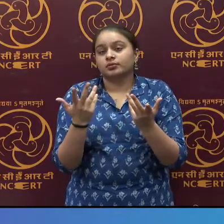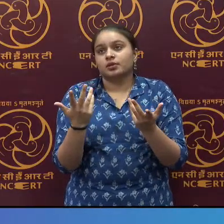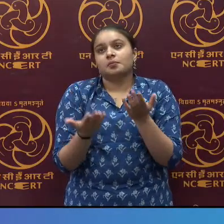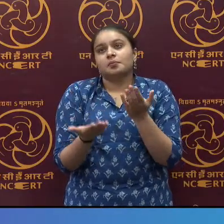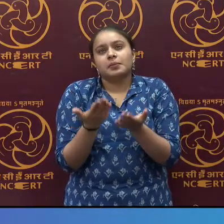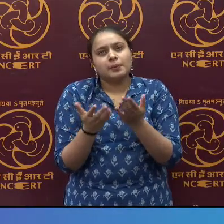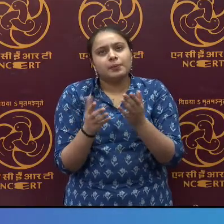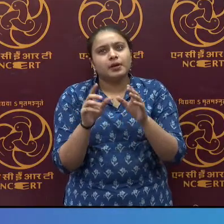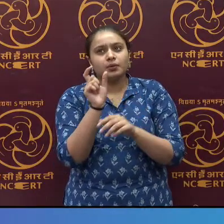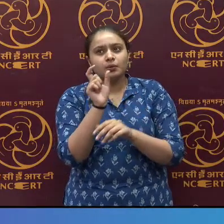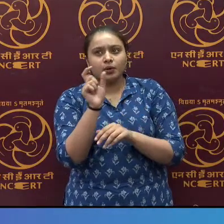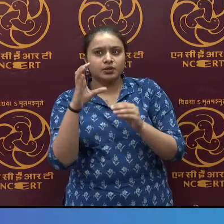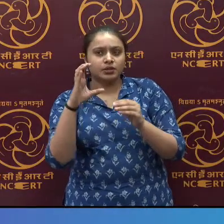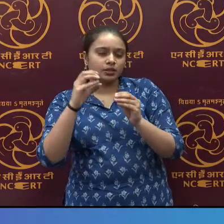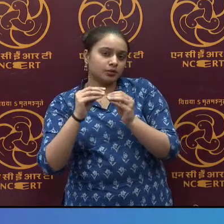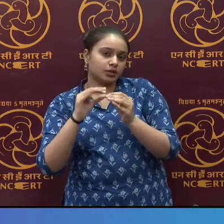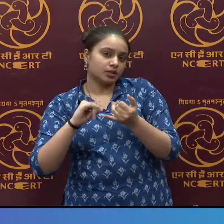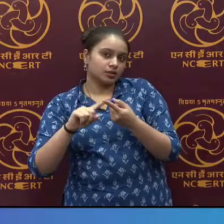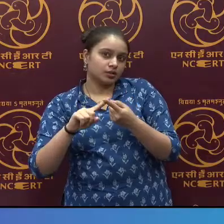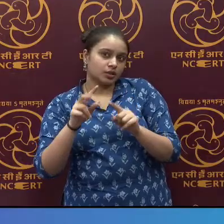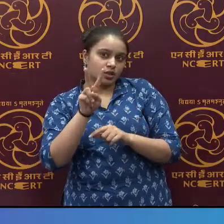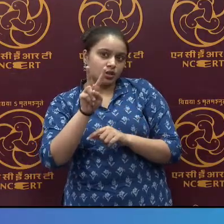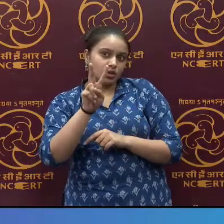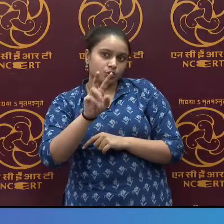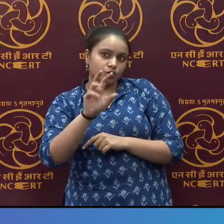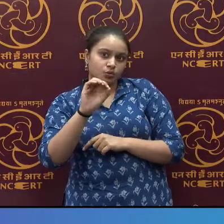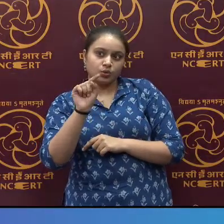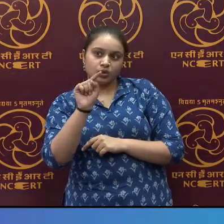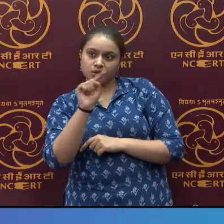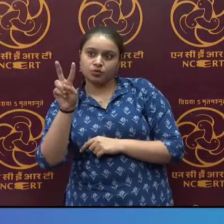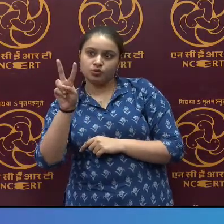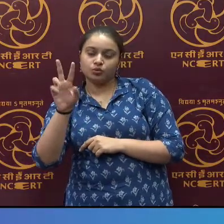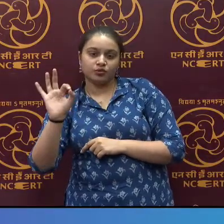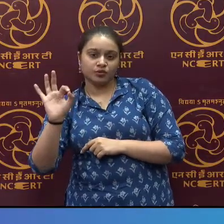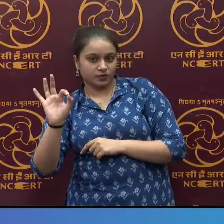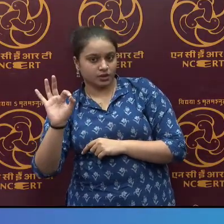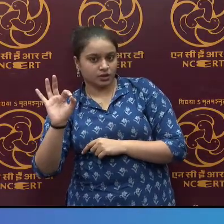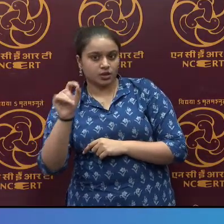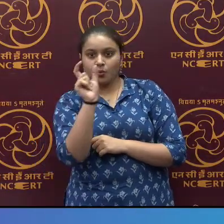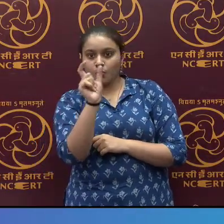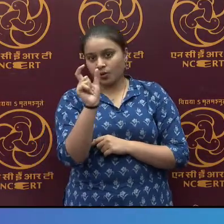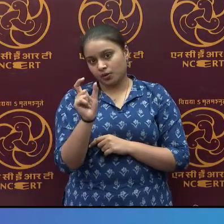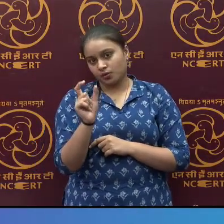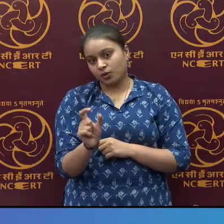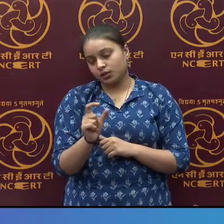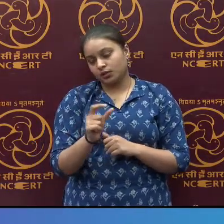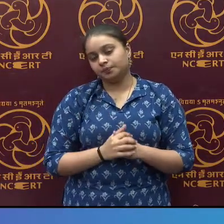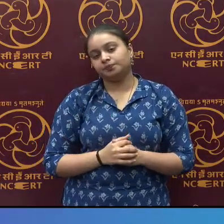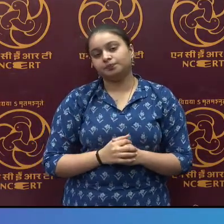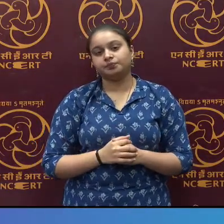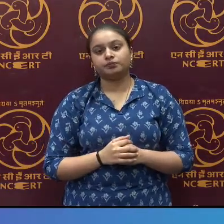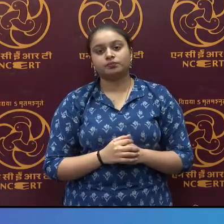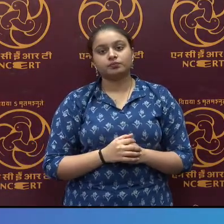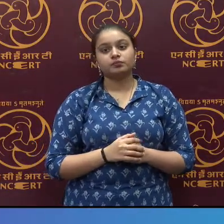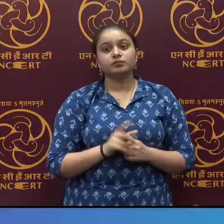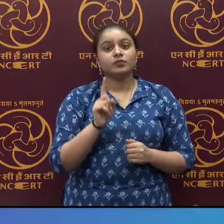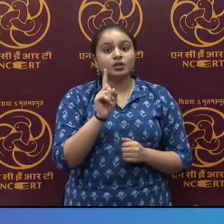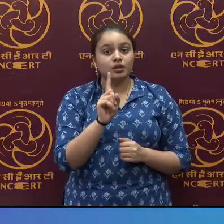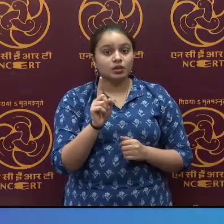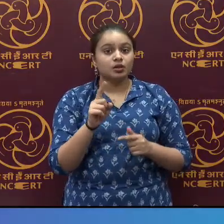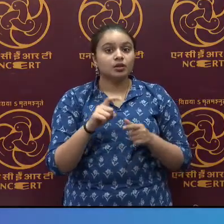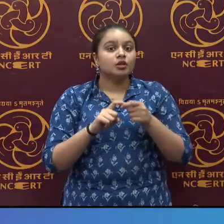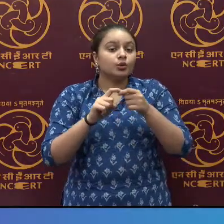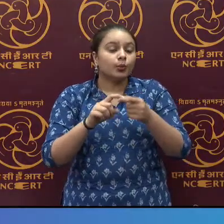that CBSE mentions is somewhere between 200 to 250 words. Please look at the word limit that question paper